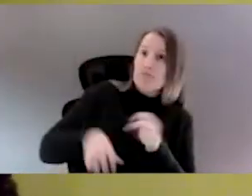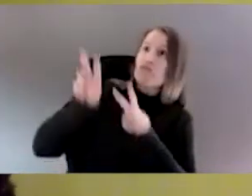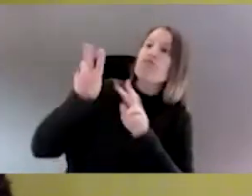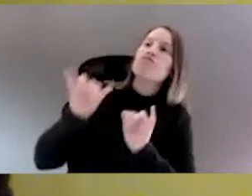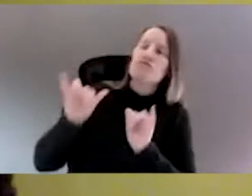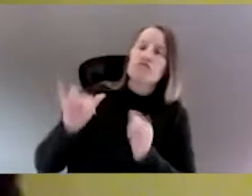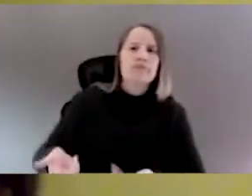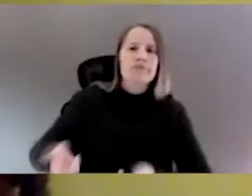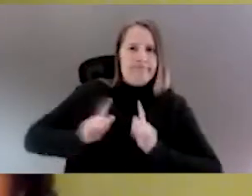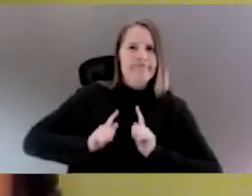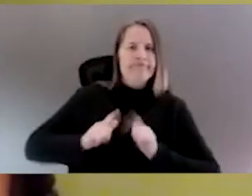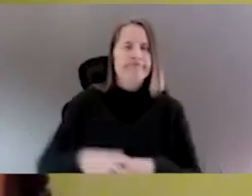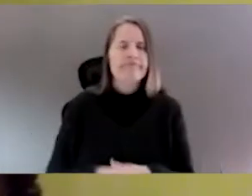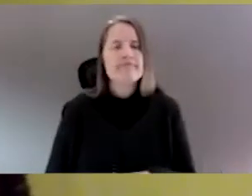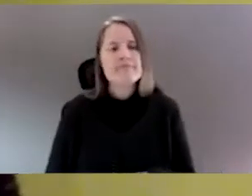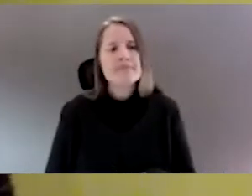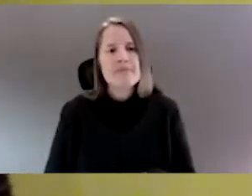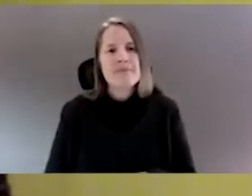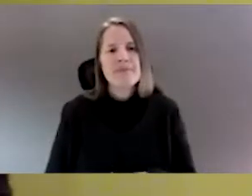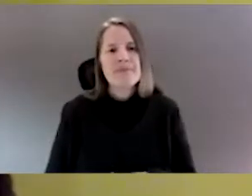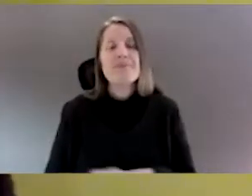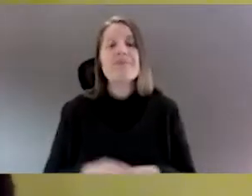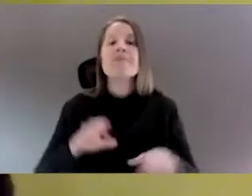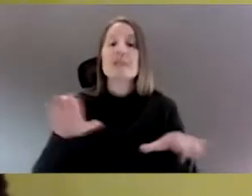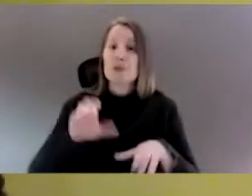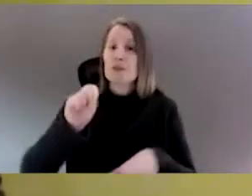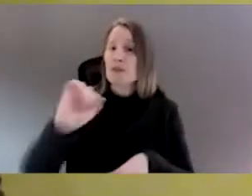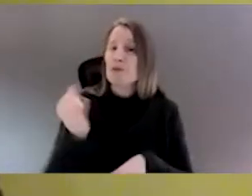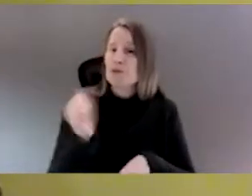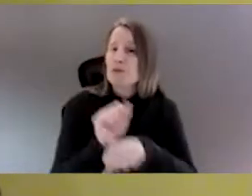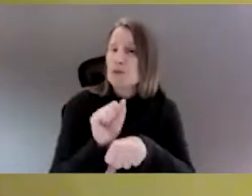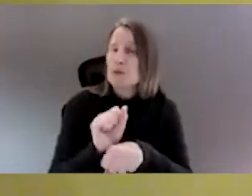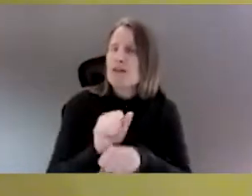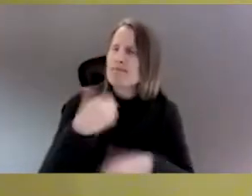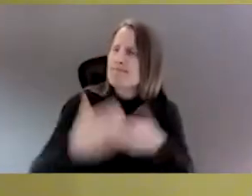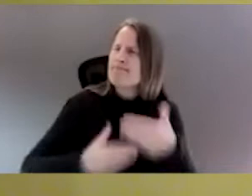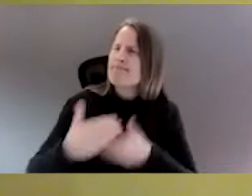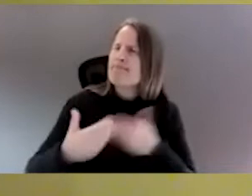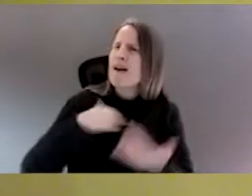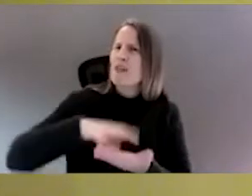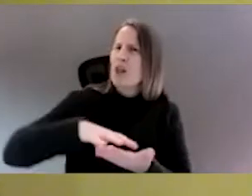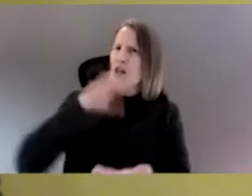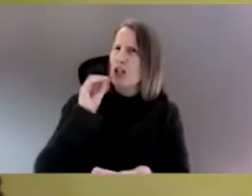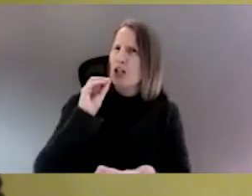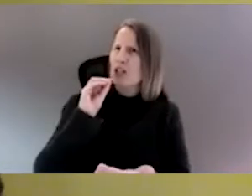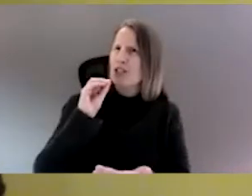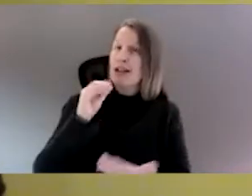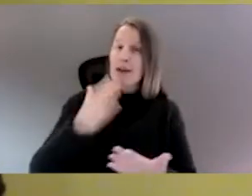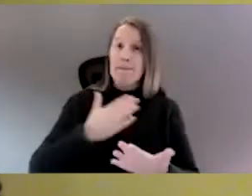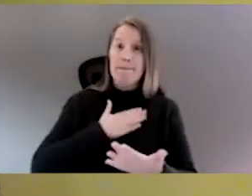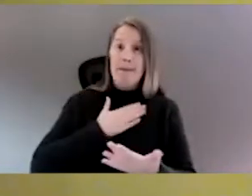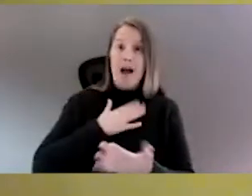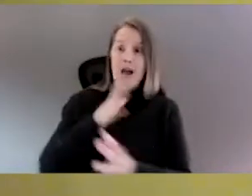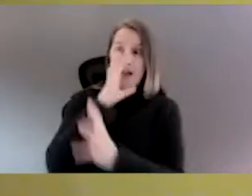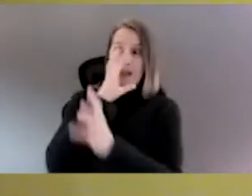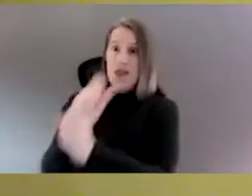in the course of doing this social justice work, I've learned that the reasons that I went into this work aren't actually the way